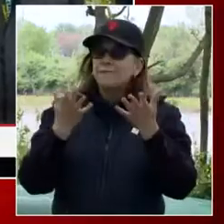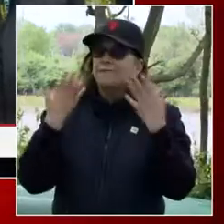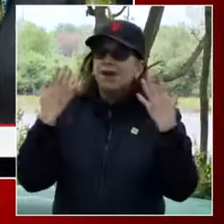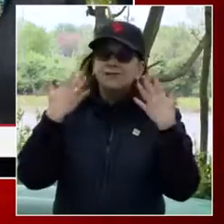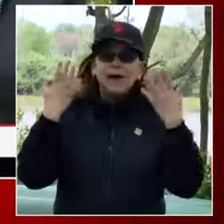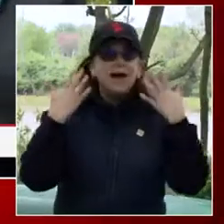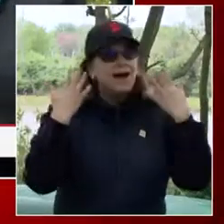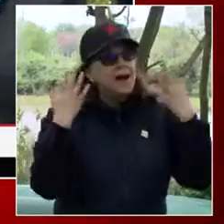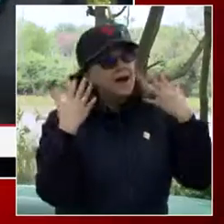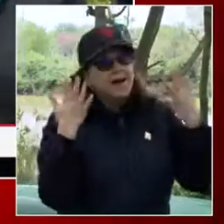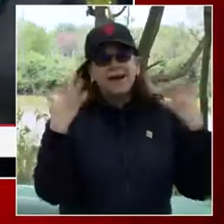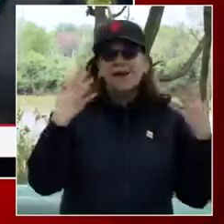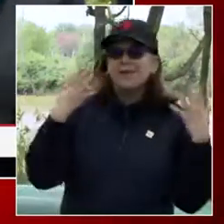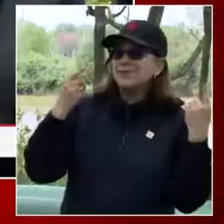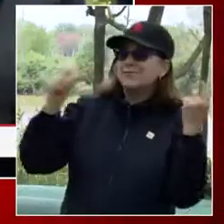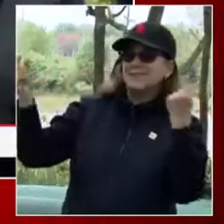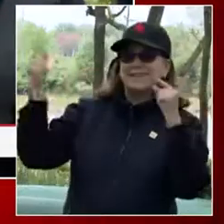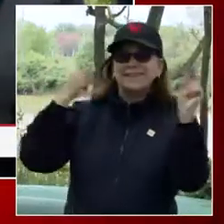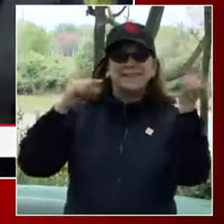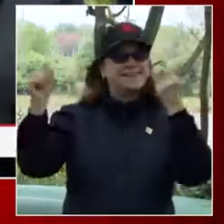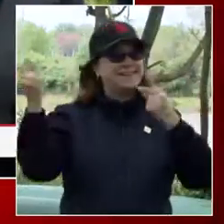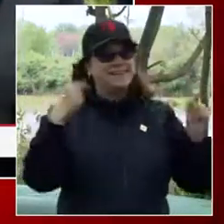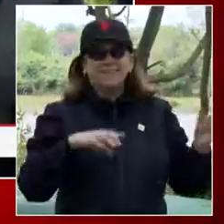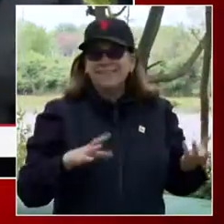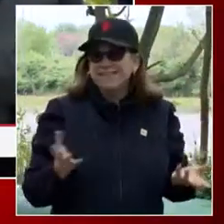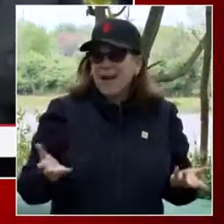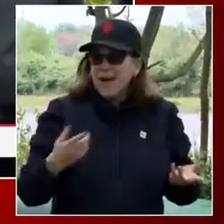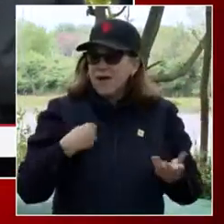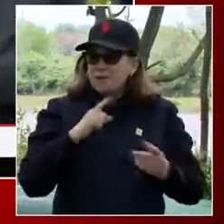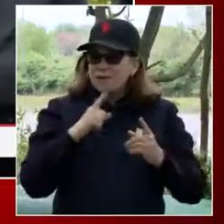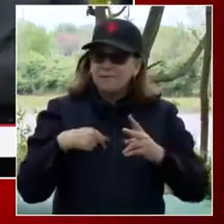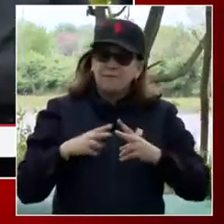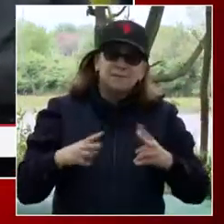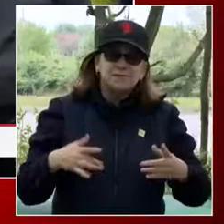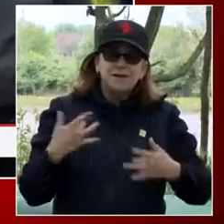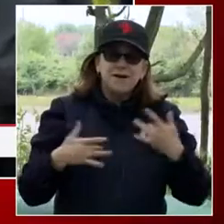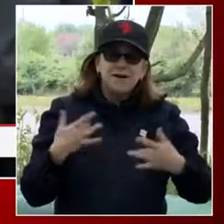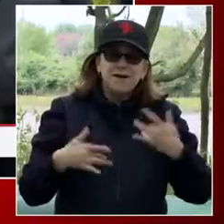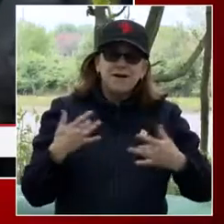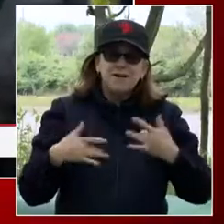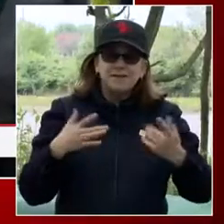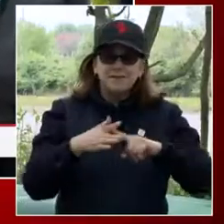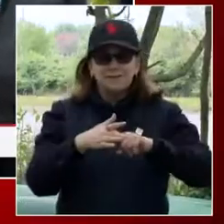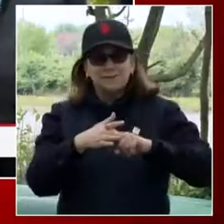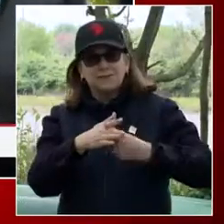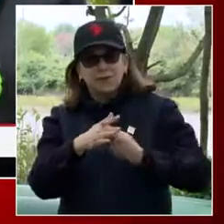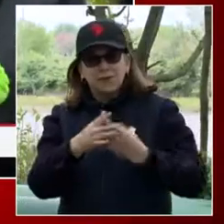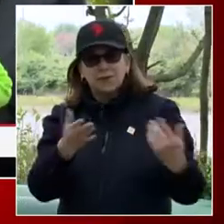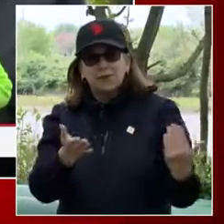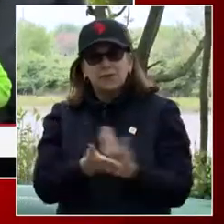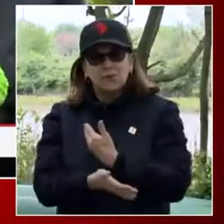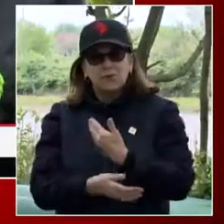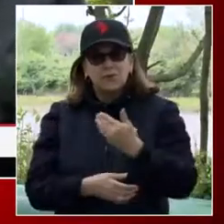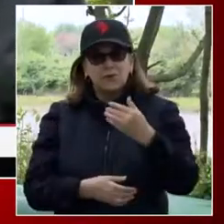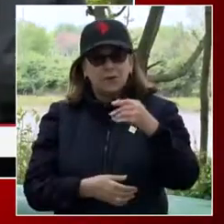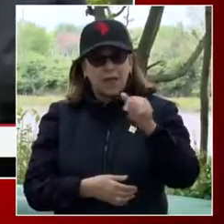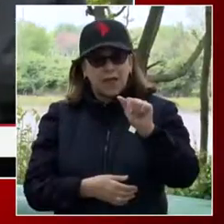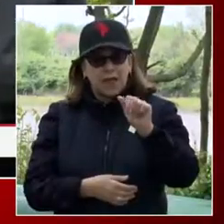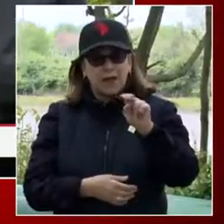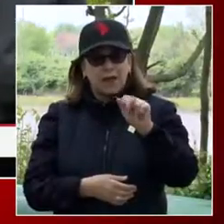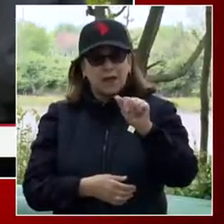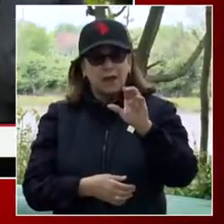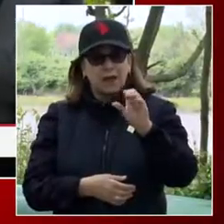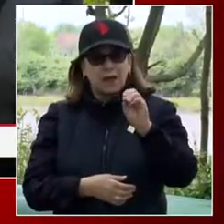today we are excited to launch our new Anacostia green boats, and you see those